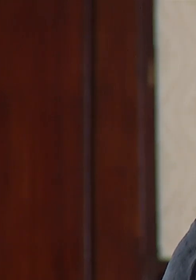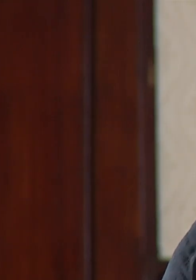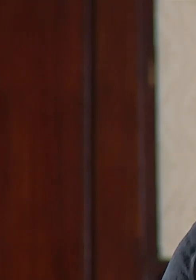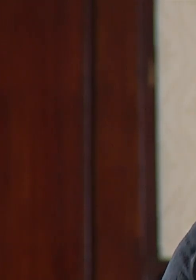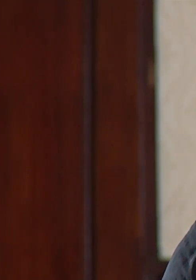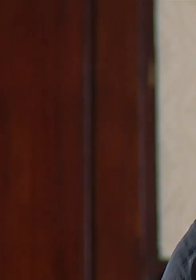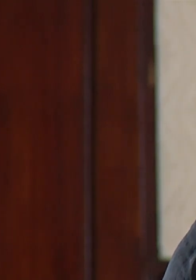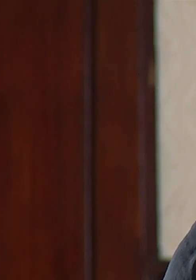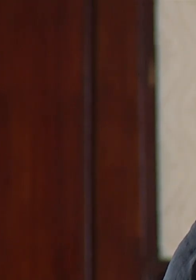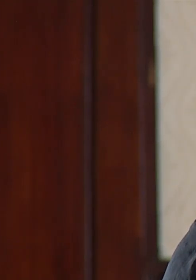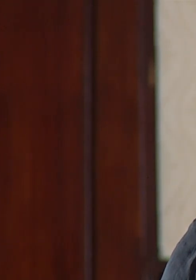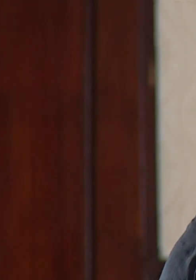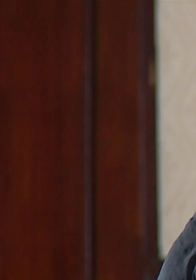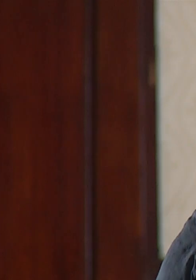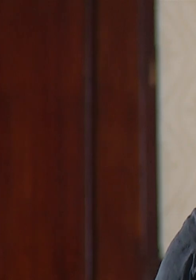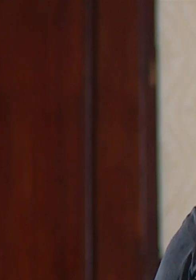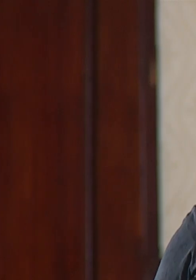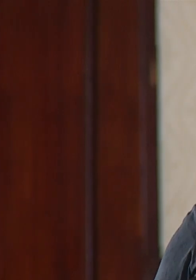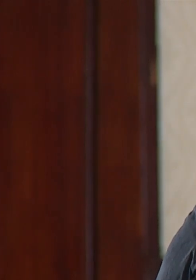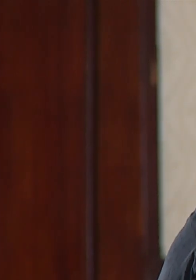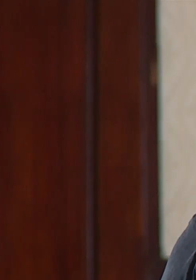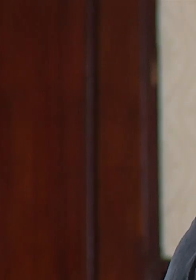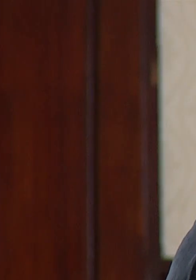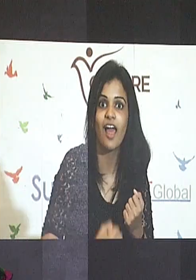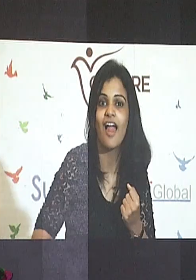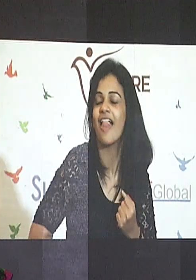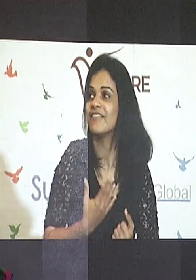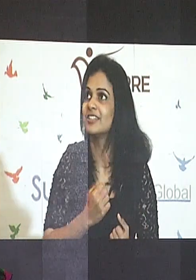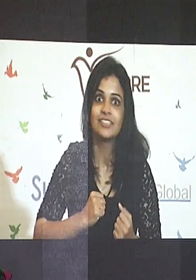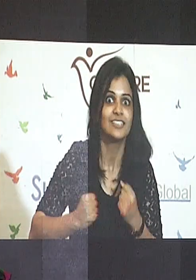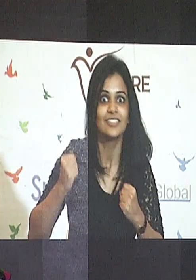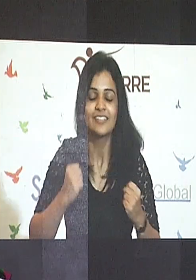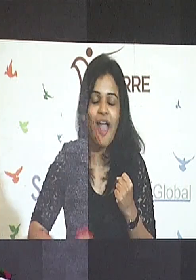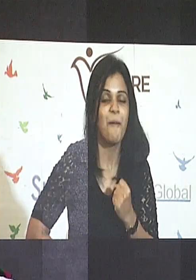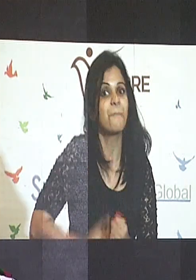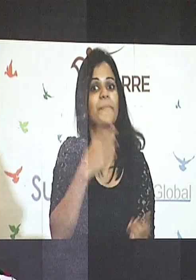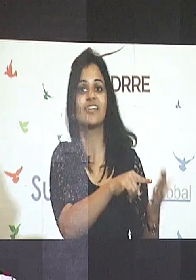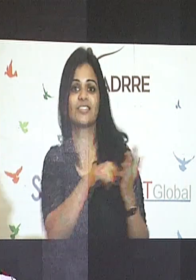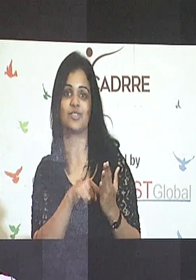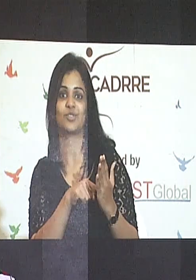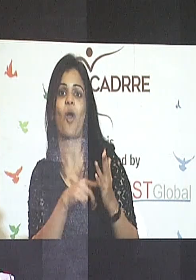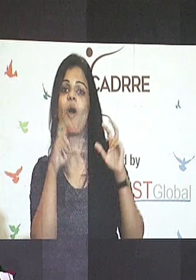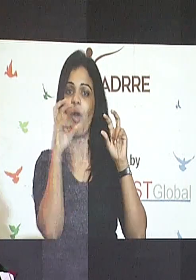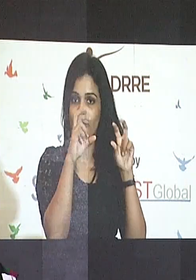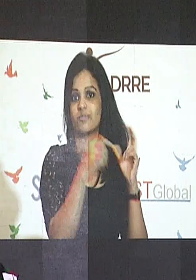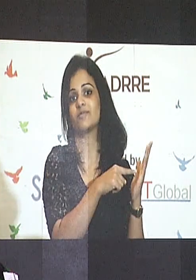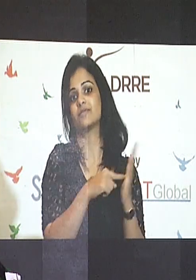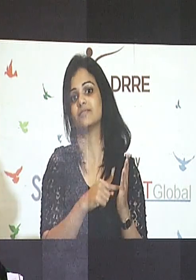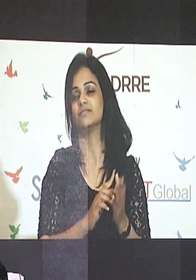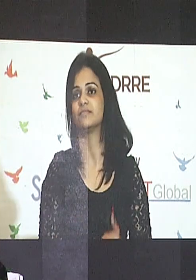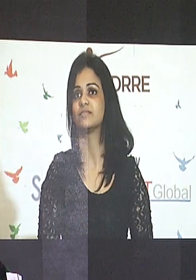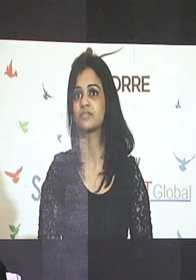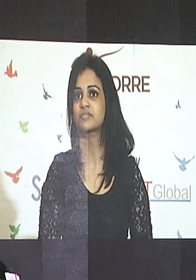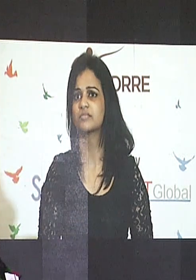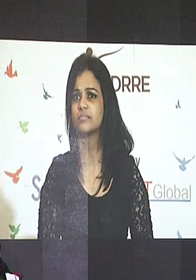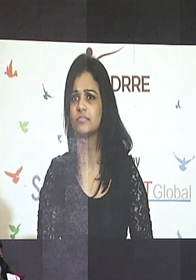excited and smile. That's the observation. Then, case study for the preteen, juniors, and teen.